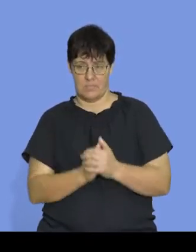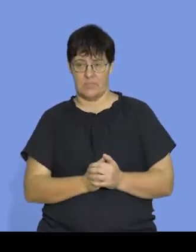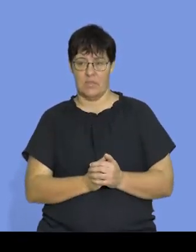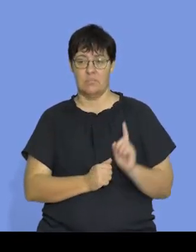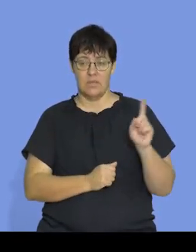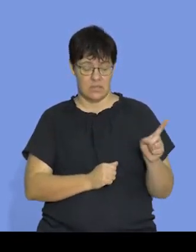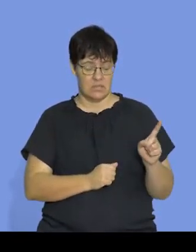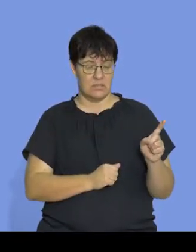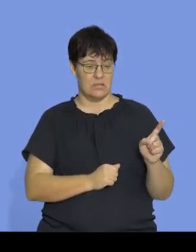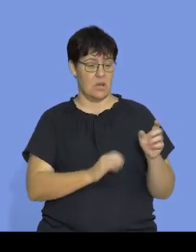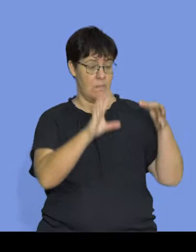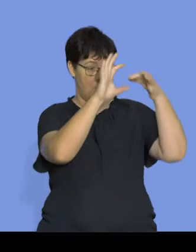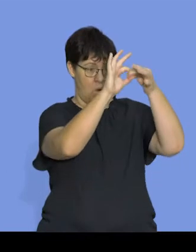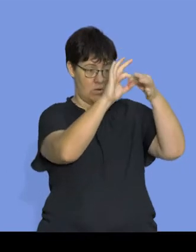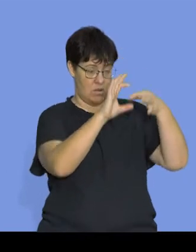broken, okay?